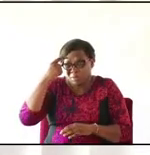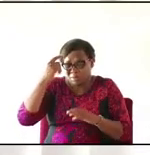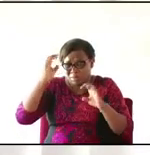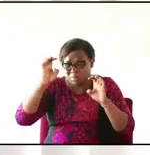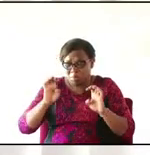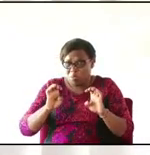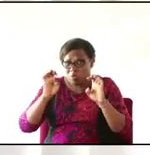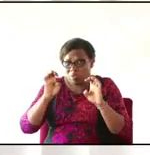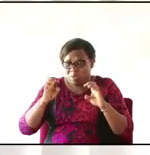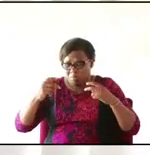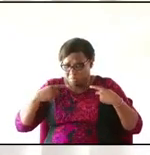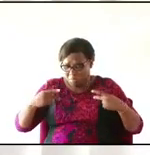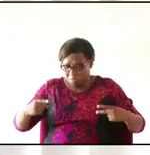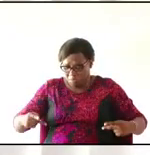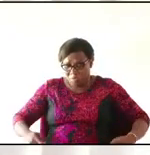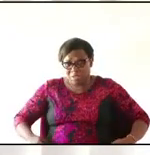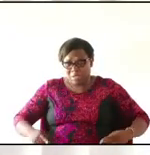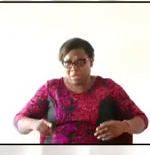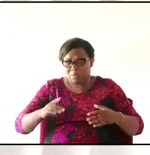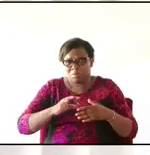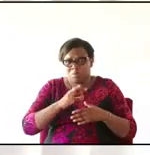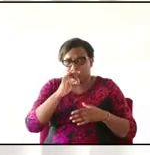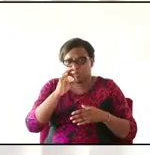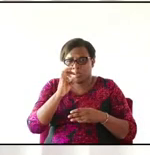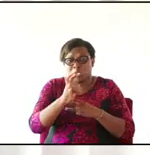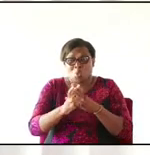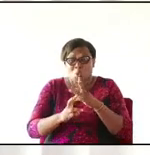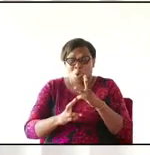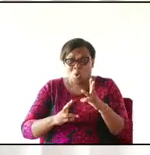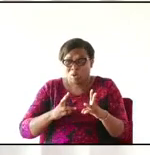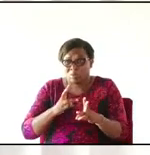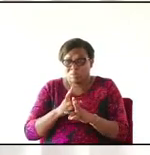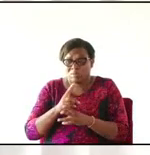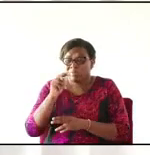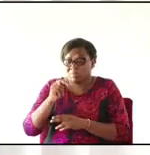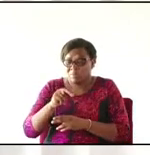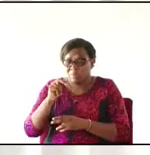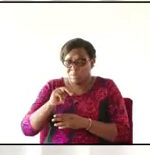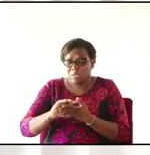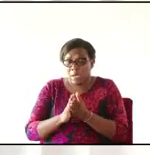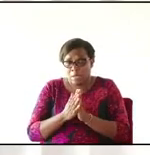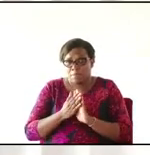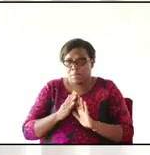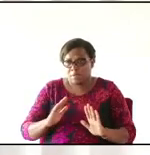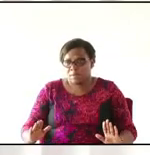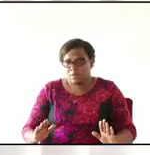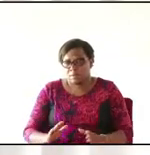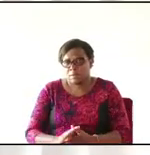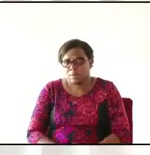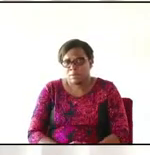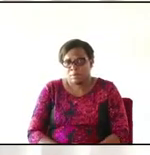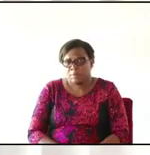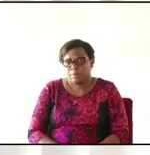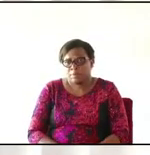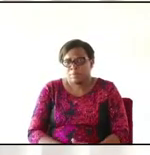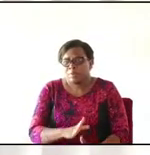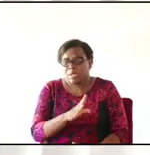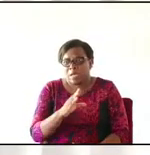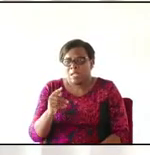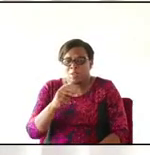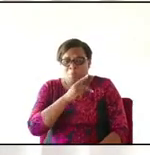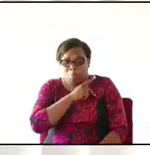spiritually. The world is in need of peace. And the Prince of